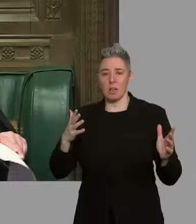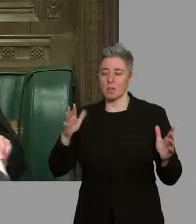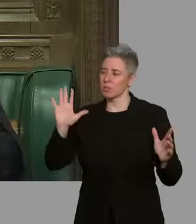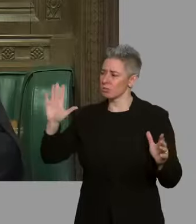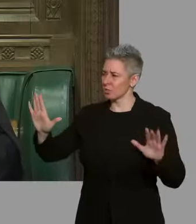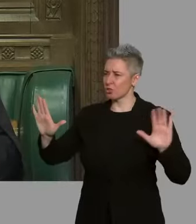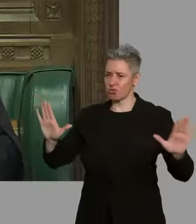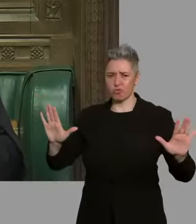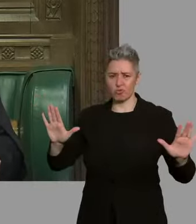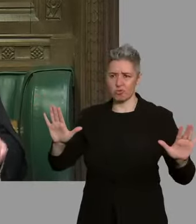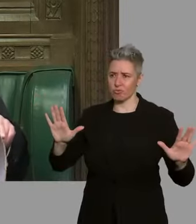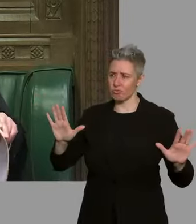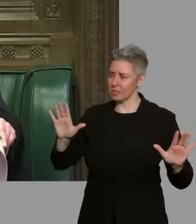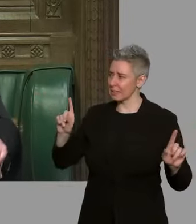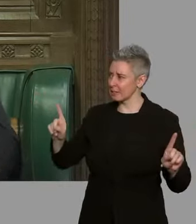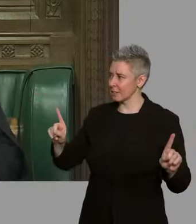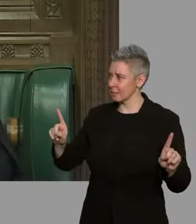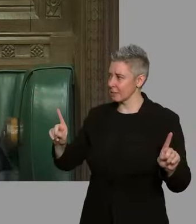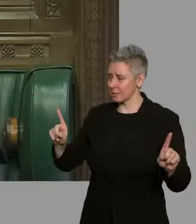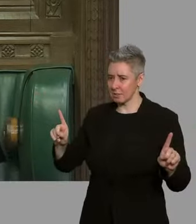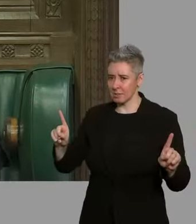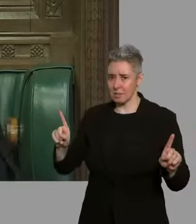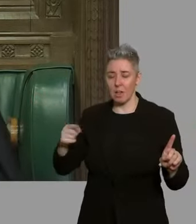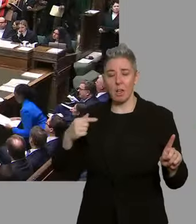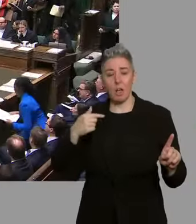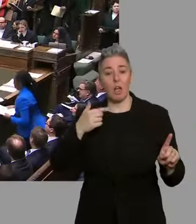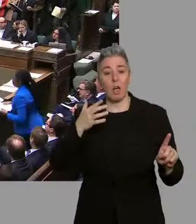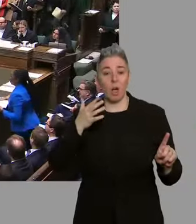I want to hear the Leader of the Opposition.